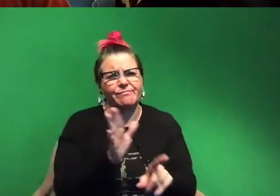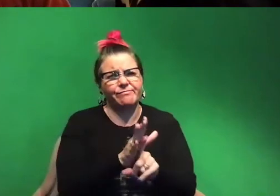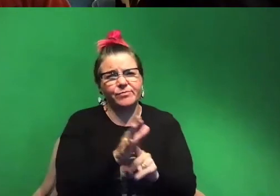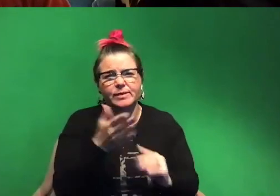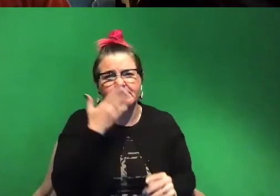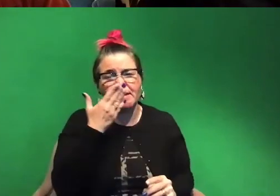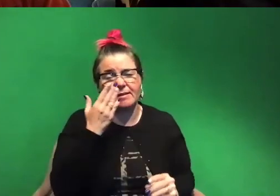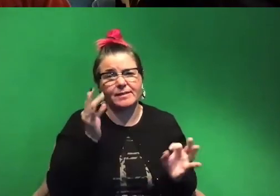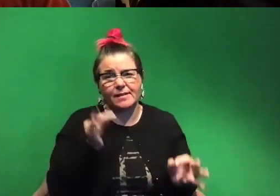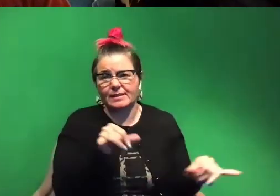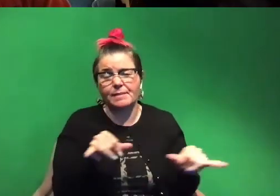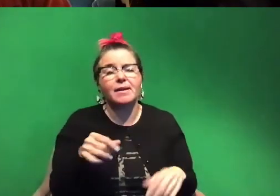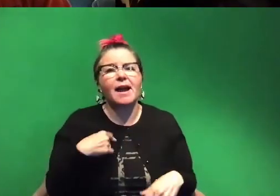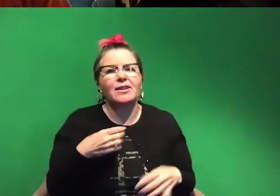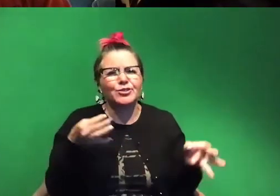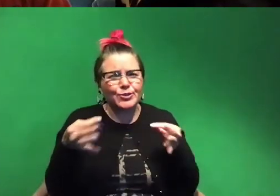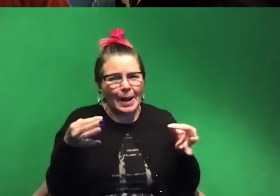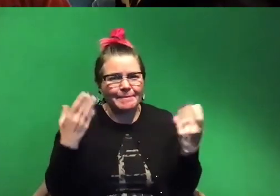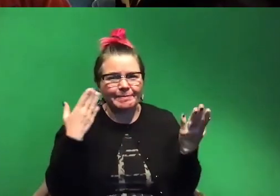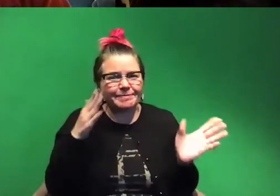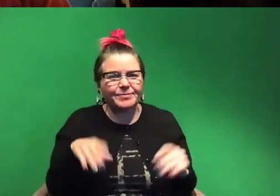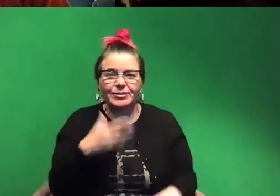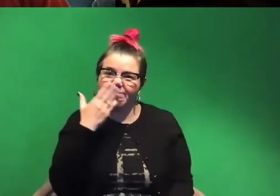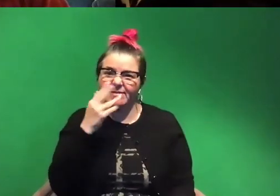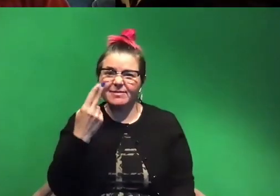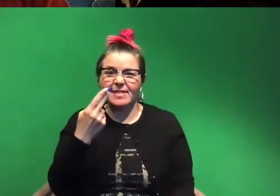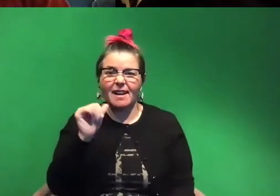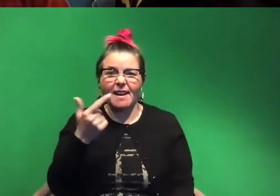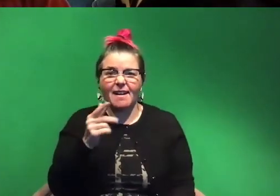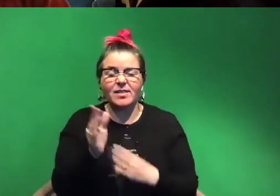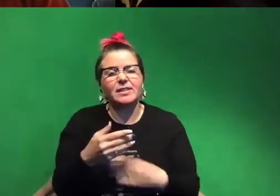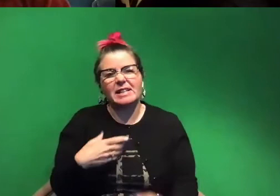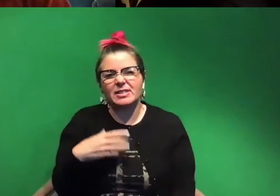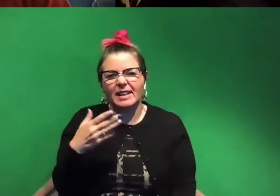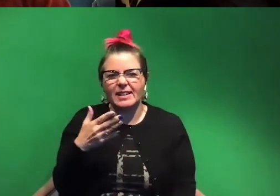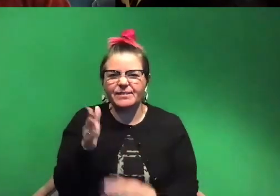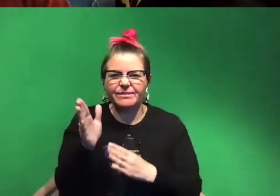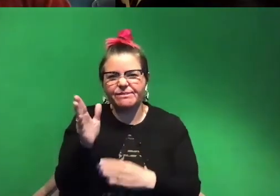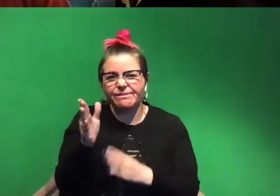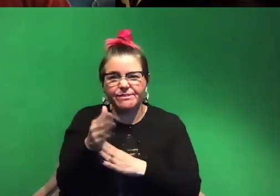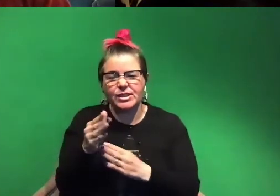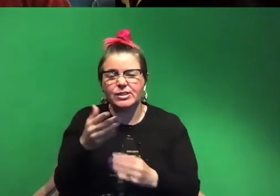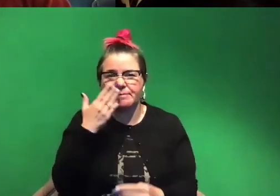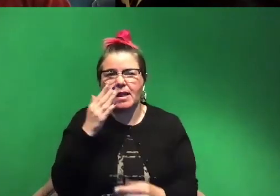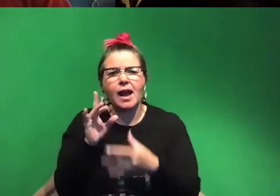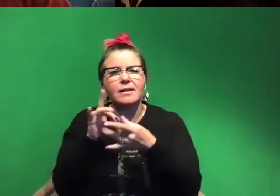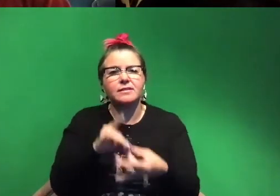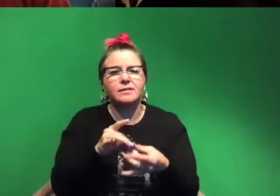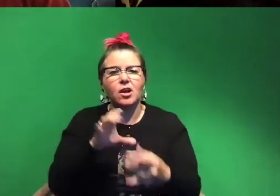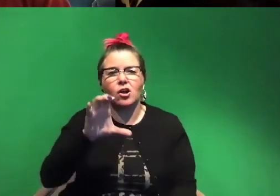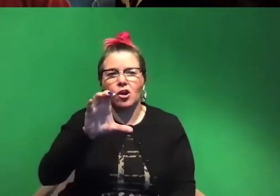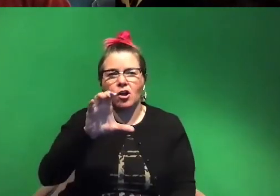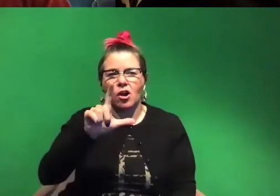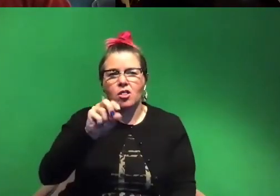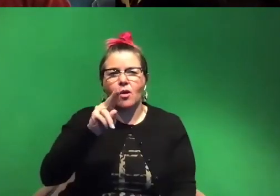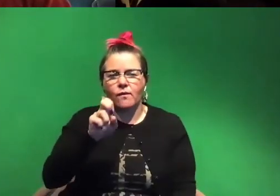it other than being kind of a smells like stinky, a hagfish fishy smell. I do associate the smell of cloves with hagfish, though,